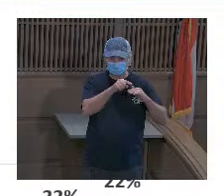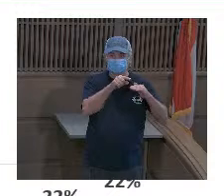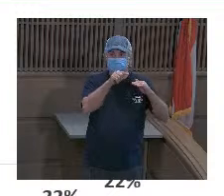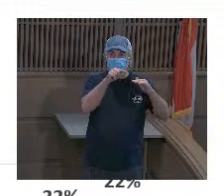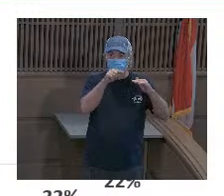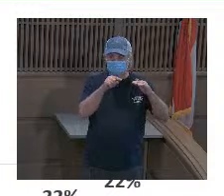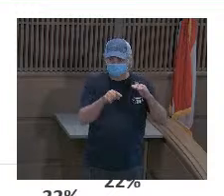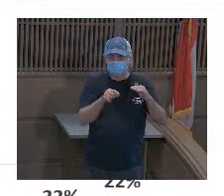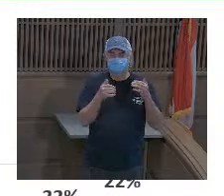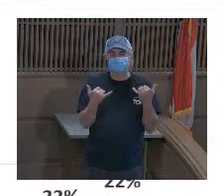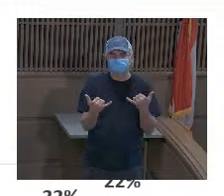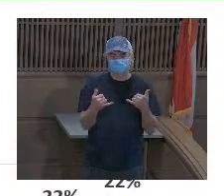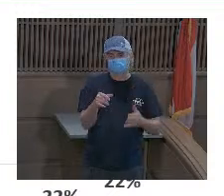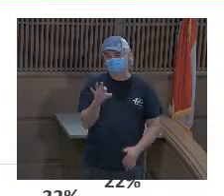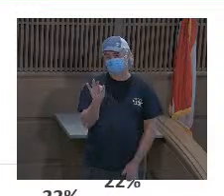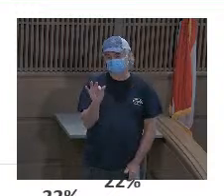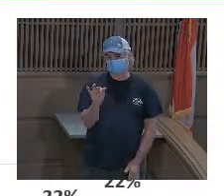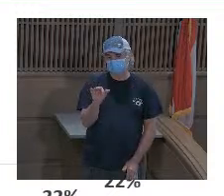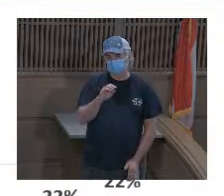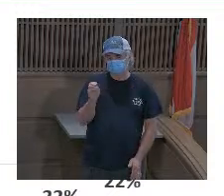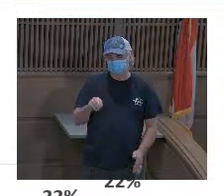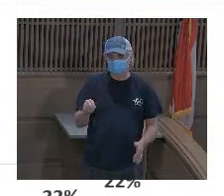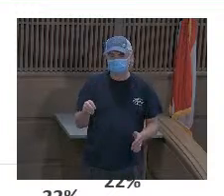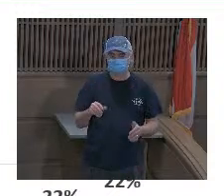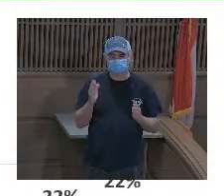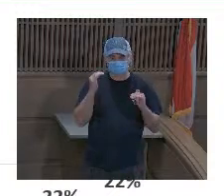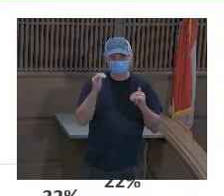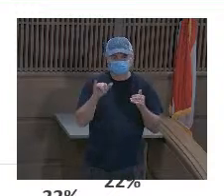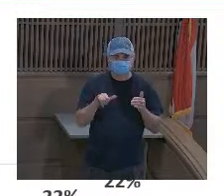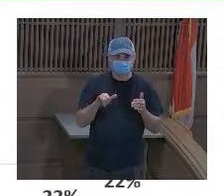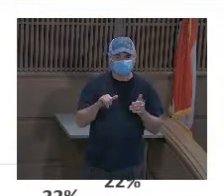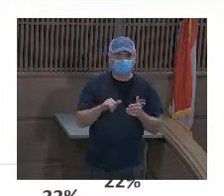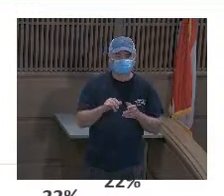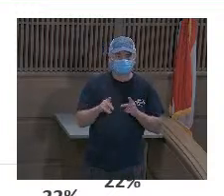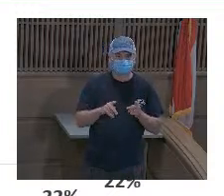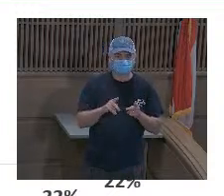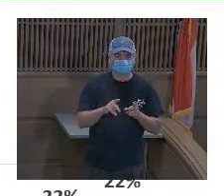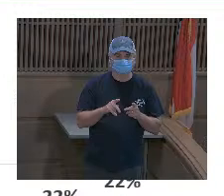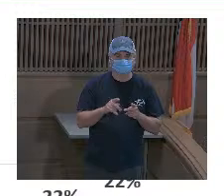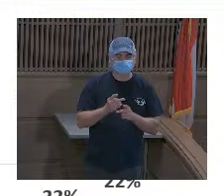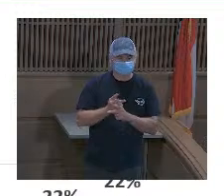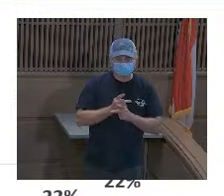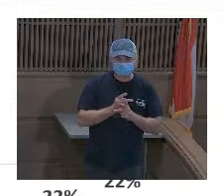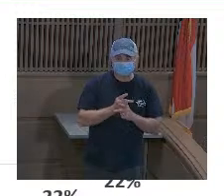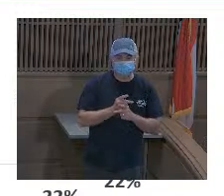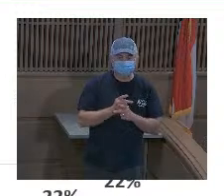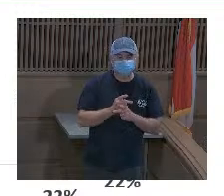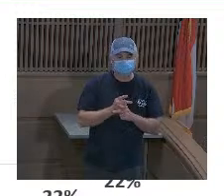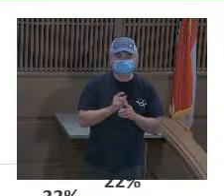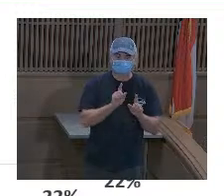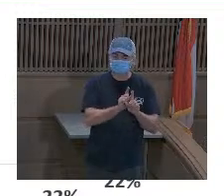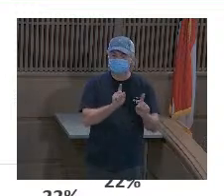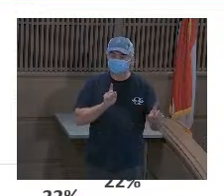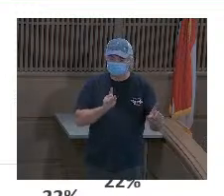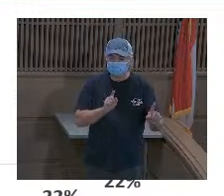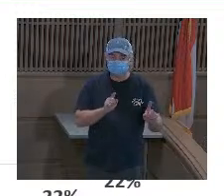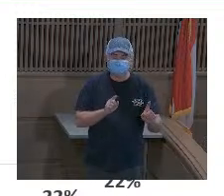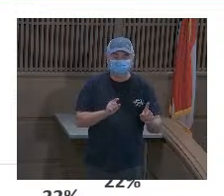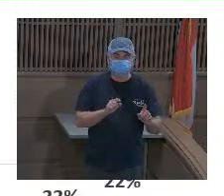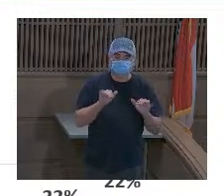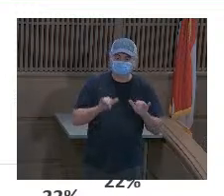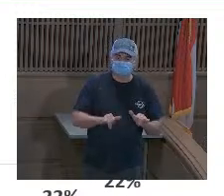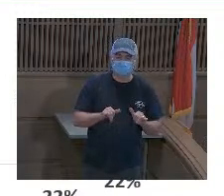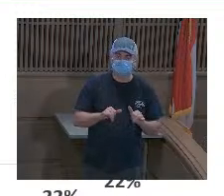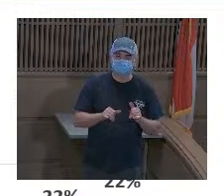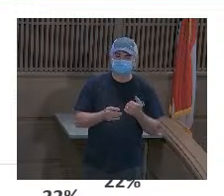Hopefully, people are being more cautious, but what I see on television and indicates to me that